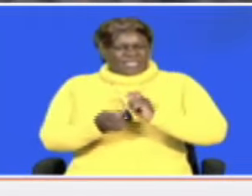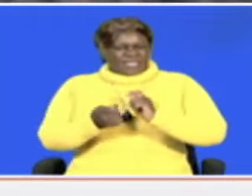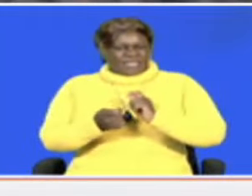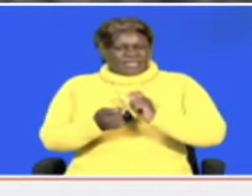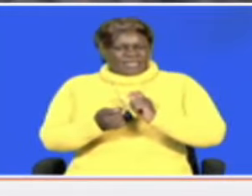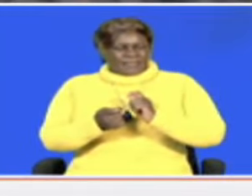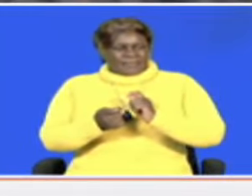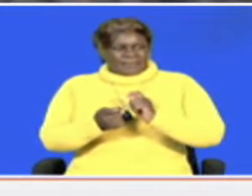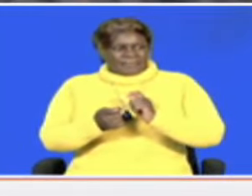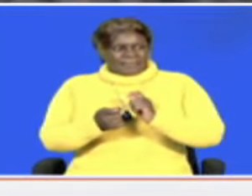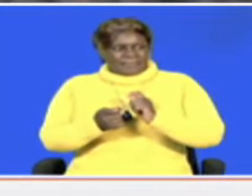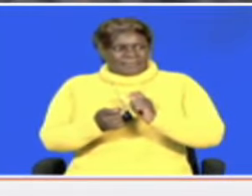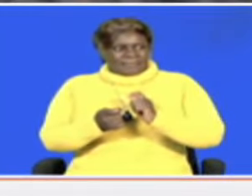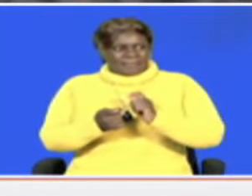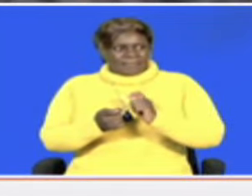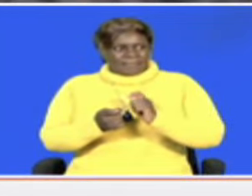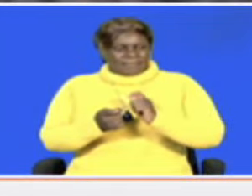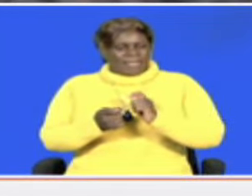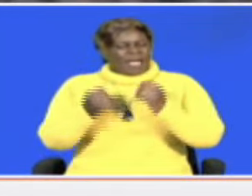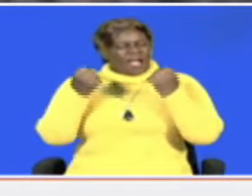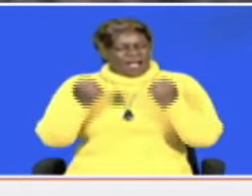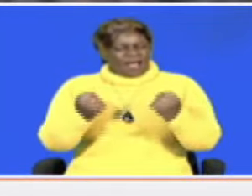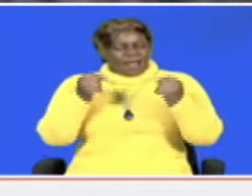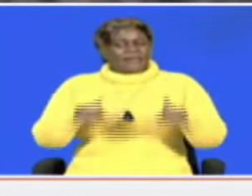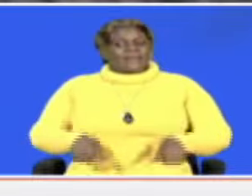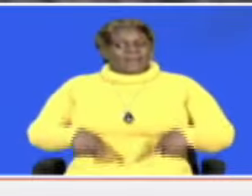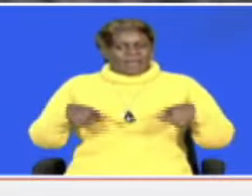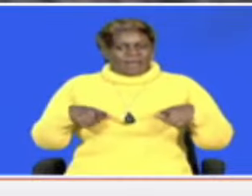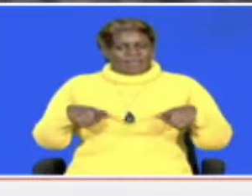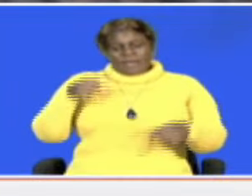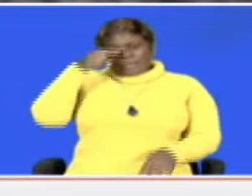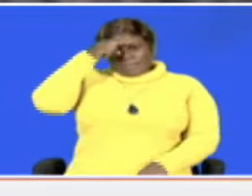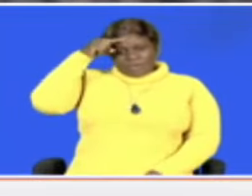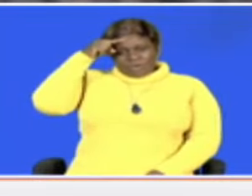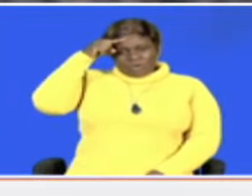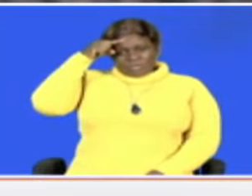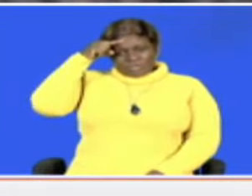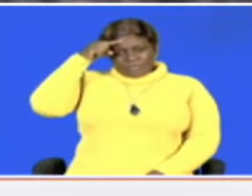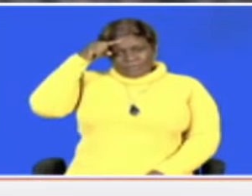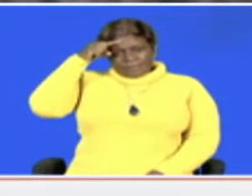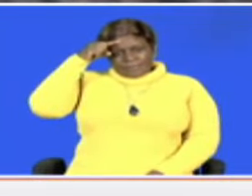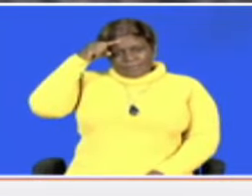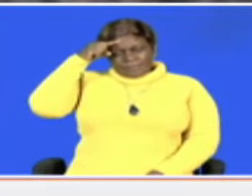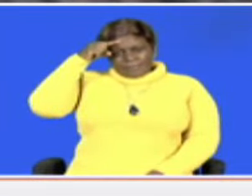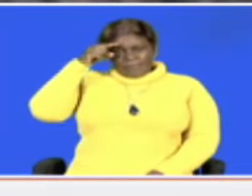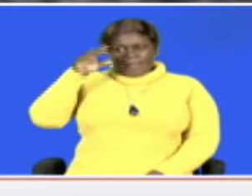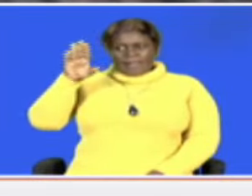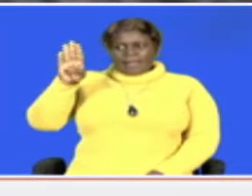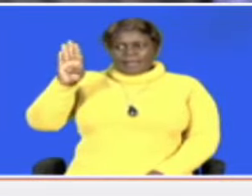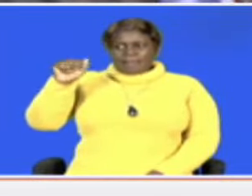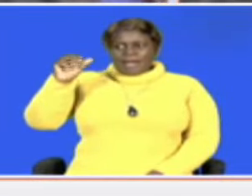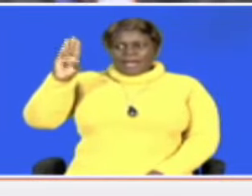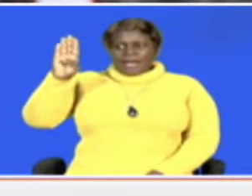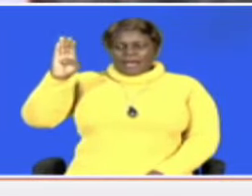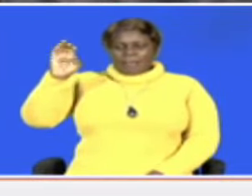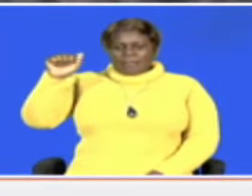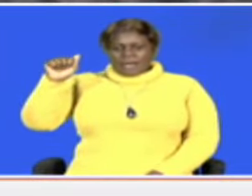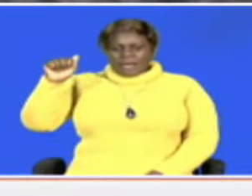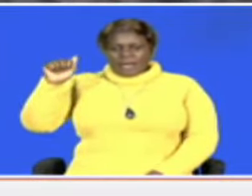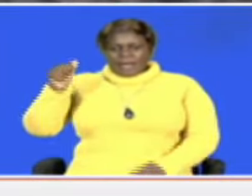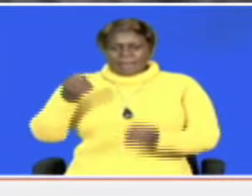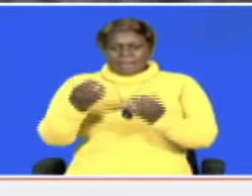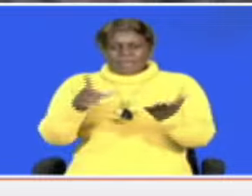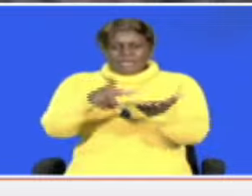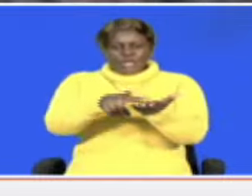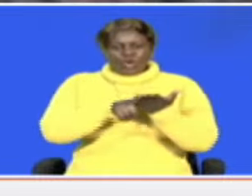maisha ako ngumu tu, because hii kitu ya bamba iko kwa madeni